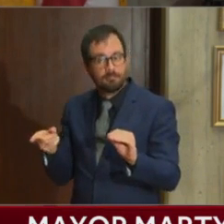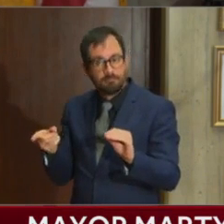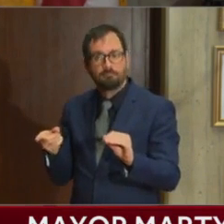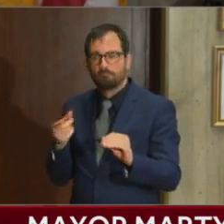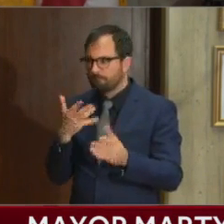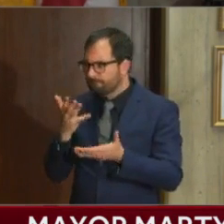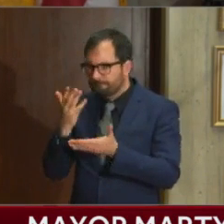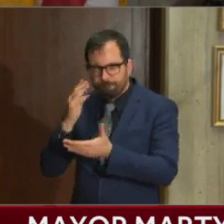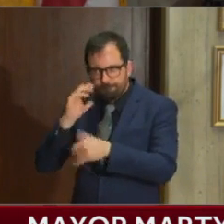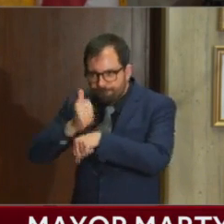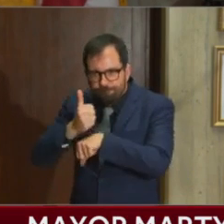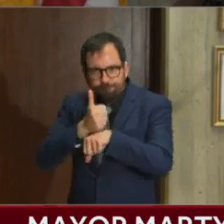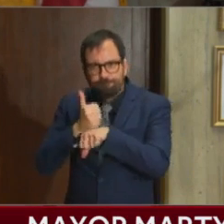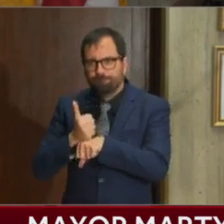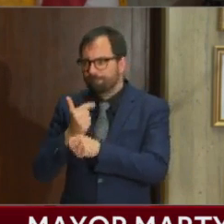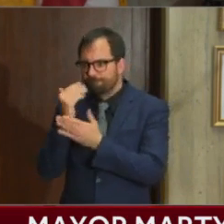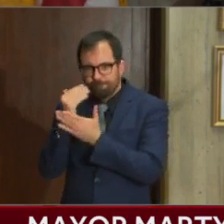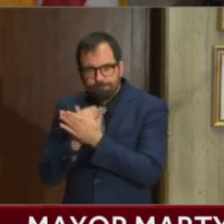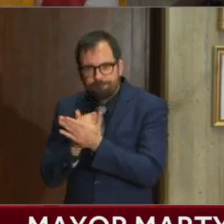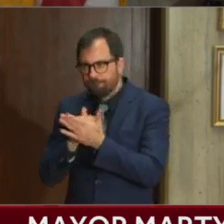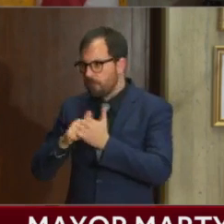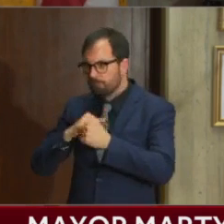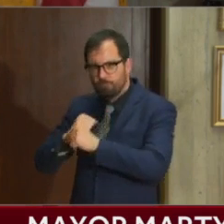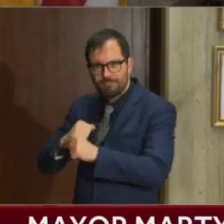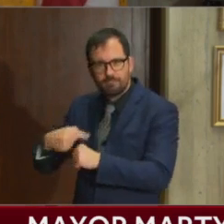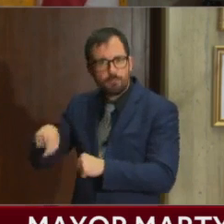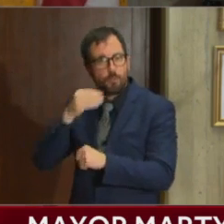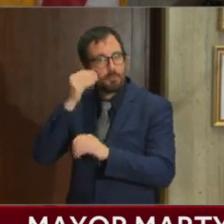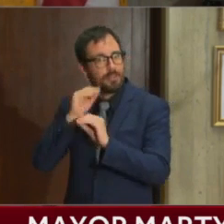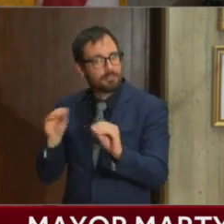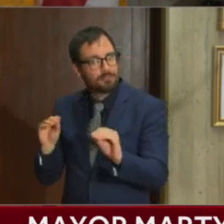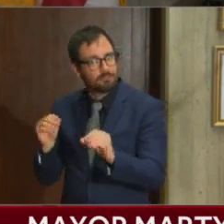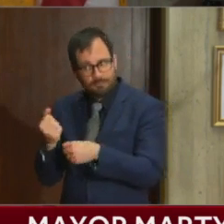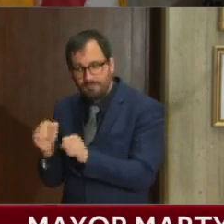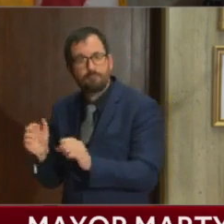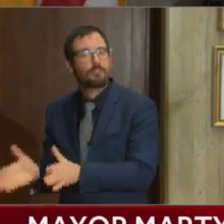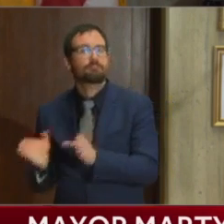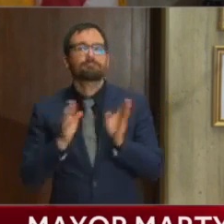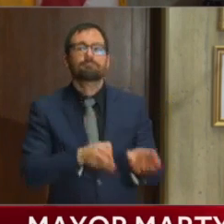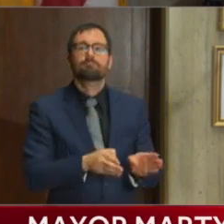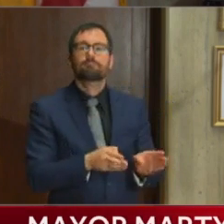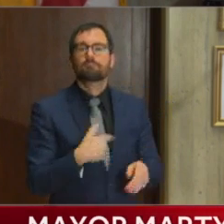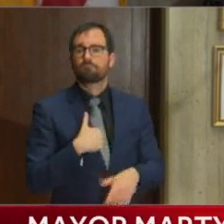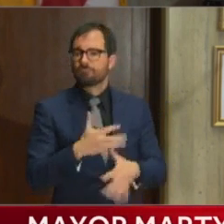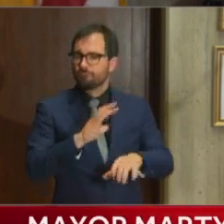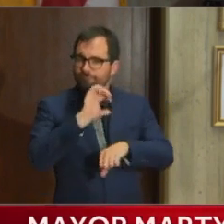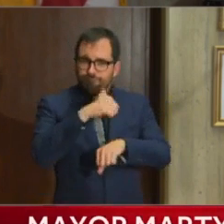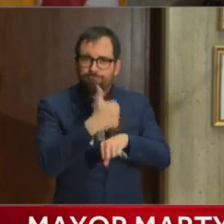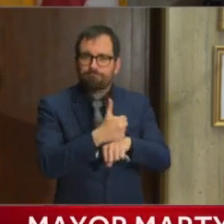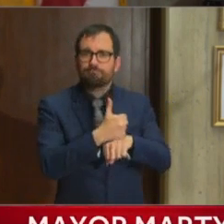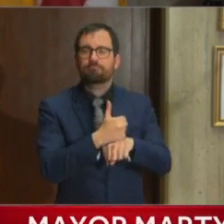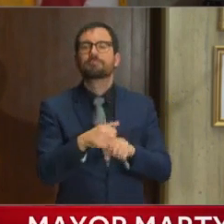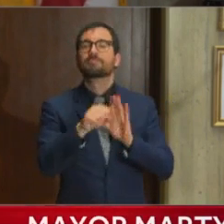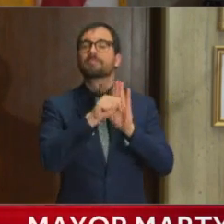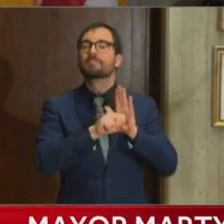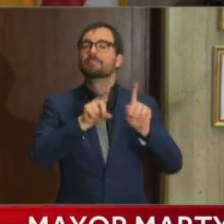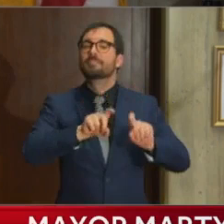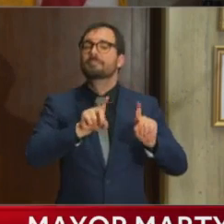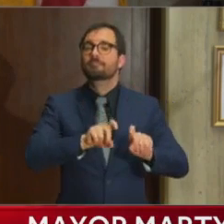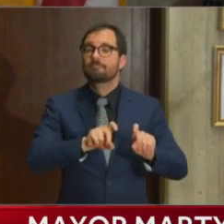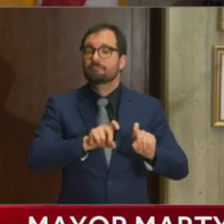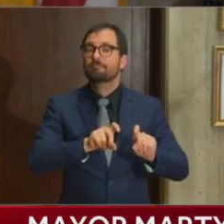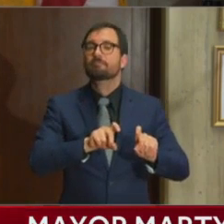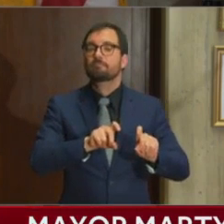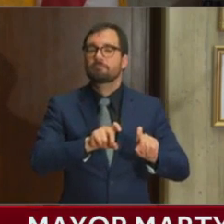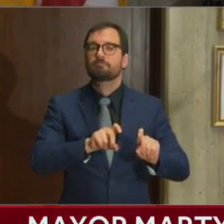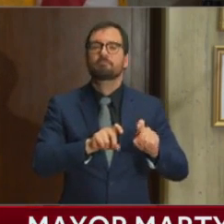and treat people who have the symptoms. We worked with housing advocates and property owners and the Boston Housing Authority to halt all eviction